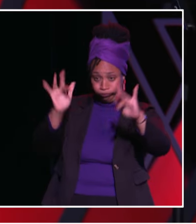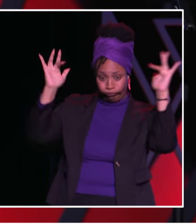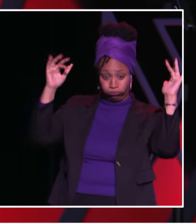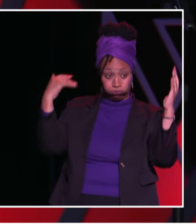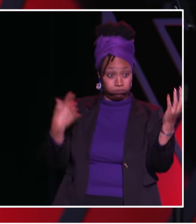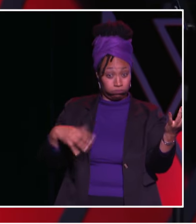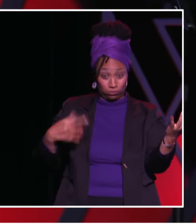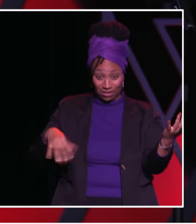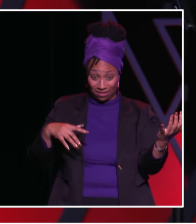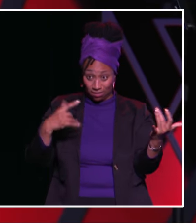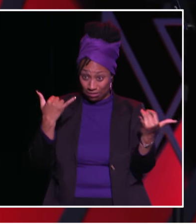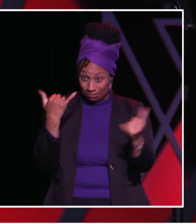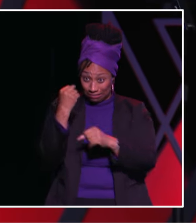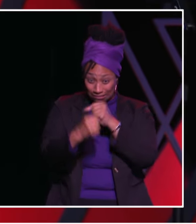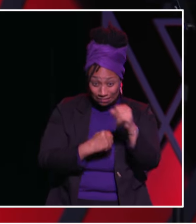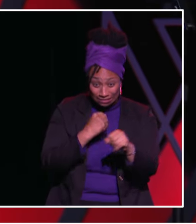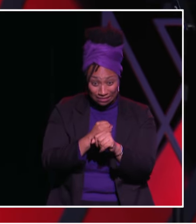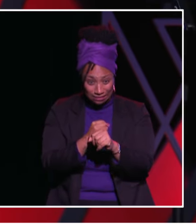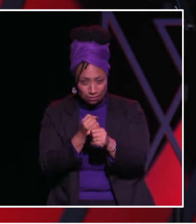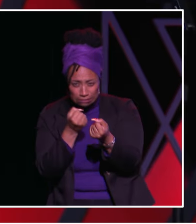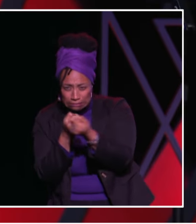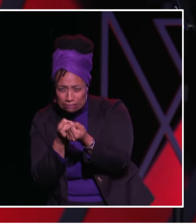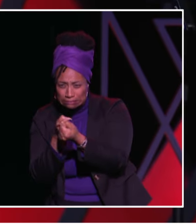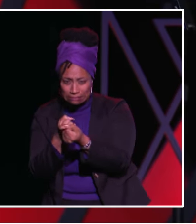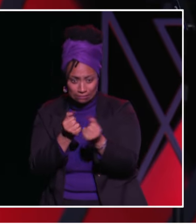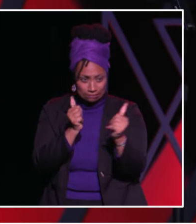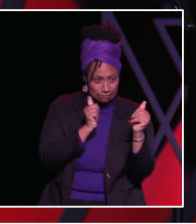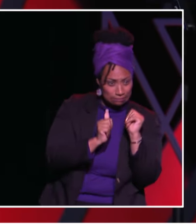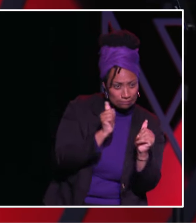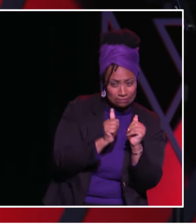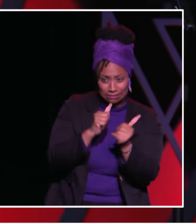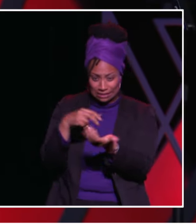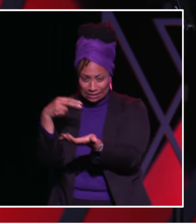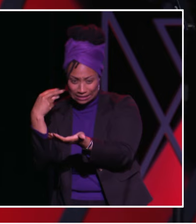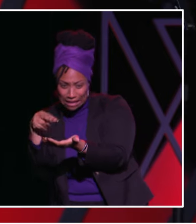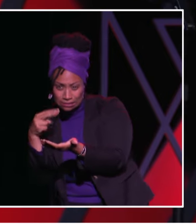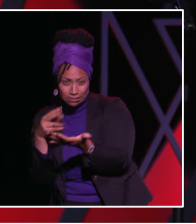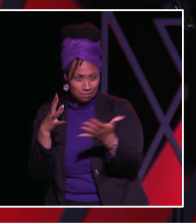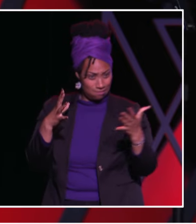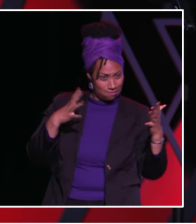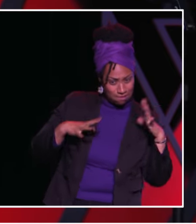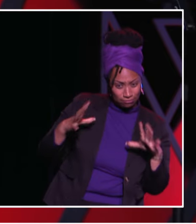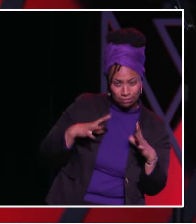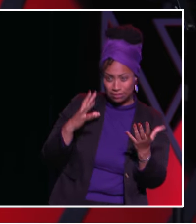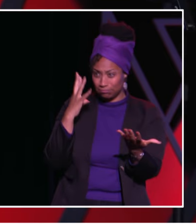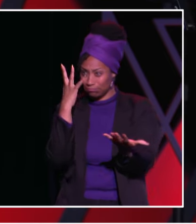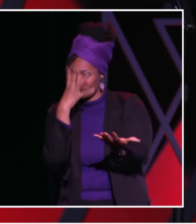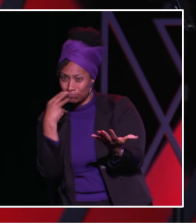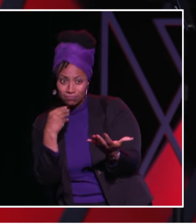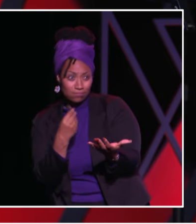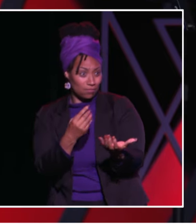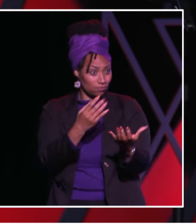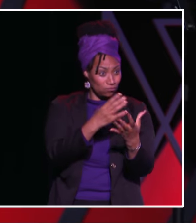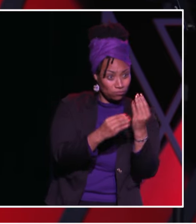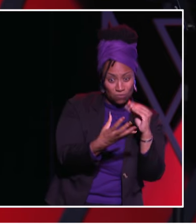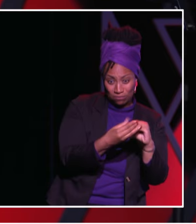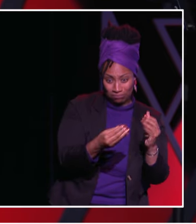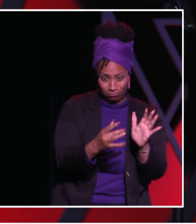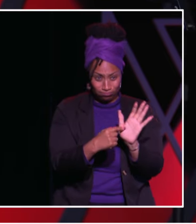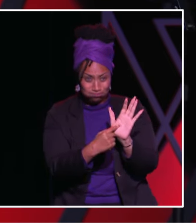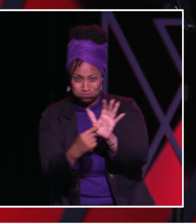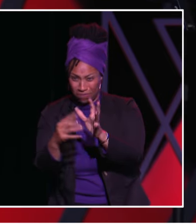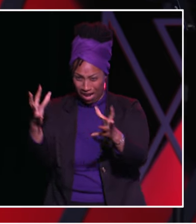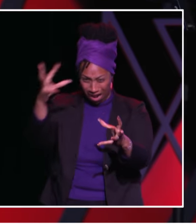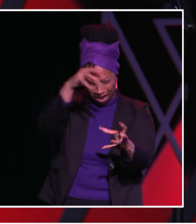music, dance, theater, fashion, and storytelling that make our city not only